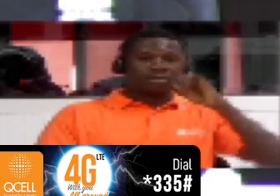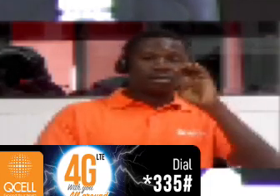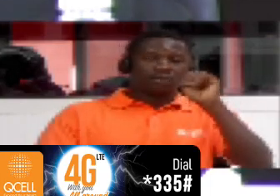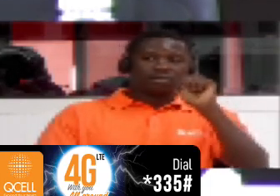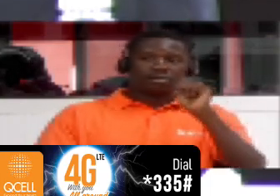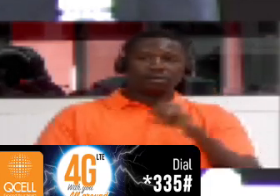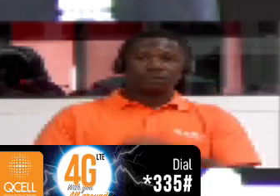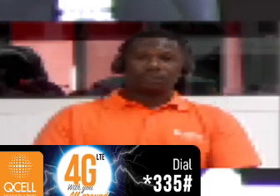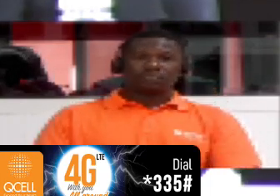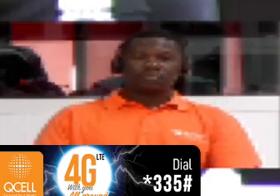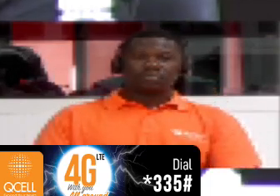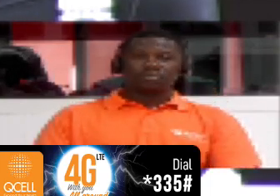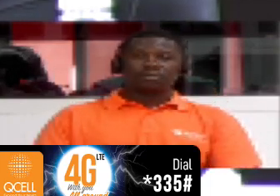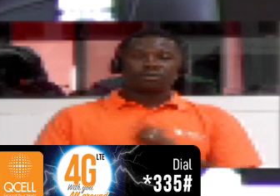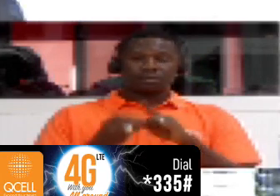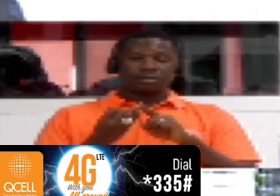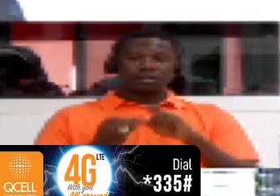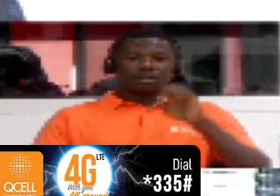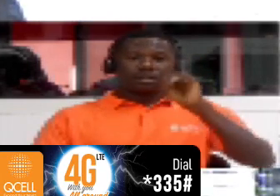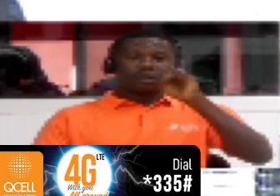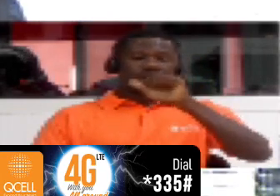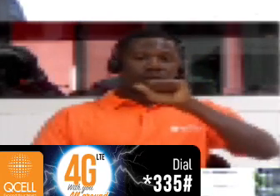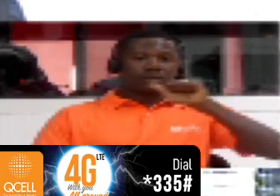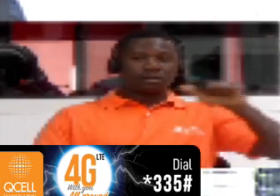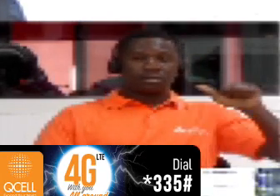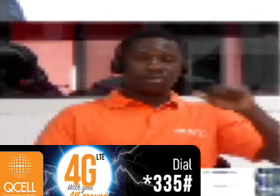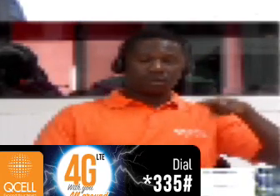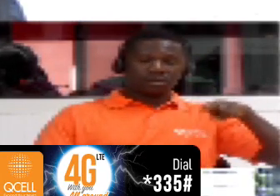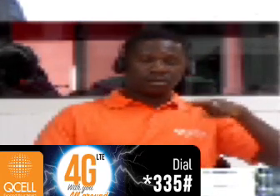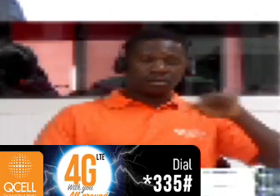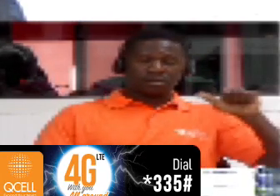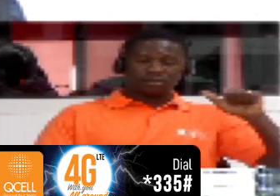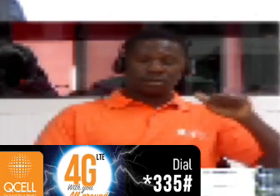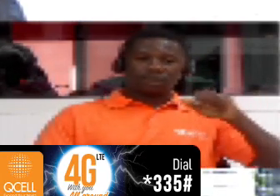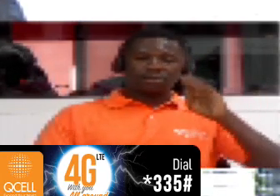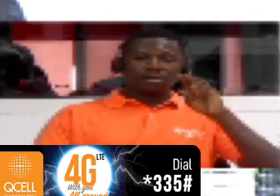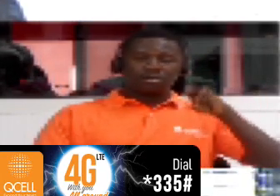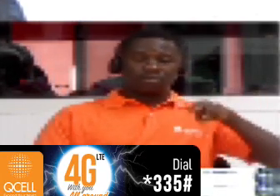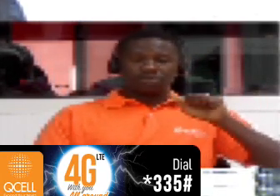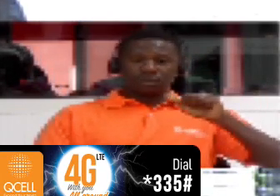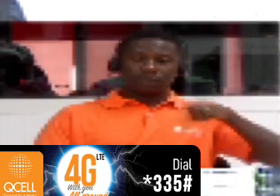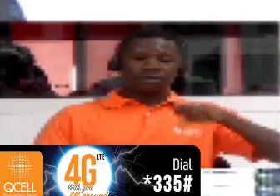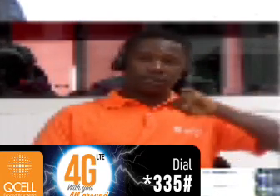Yes, you've already mentioned Sanamanjang. General Badjie. Sanamanjang.